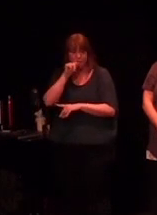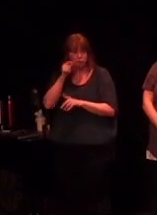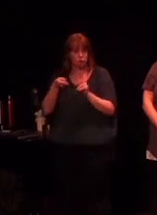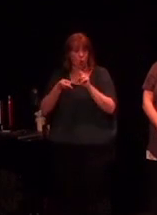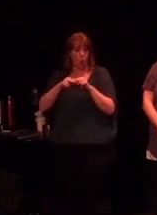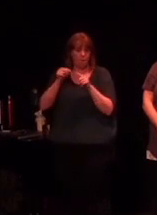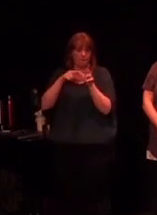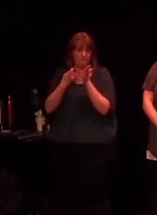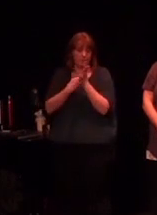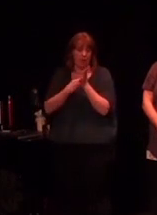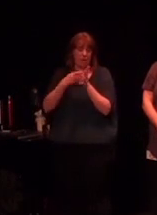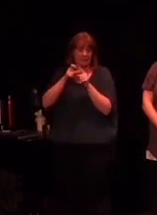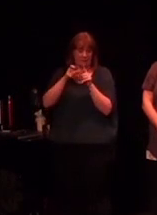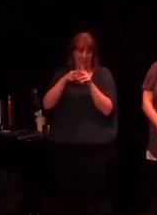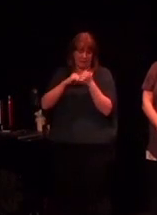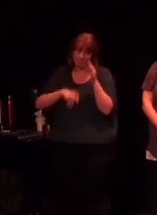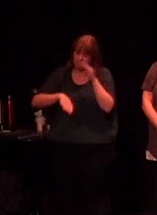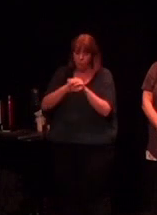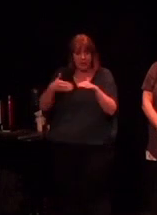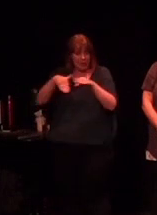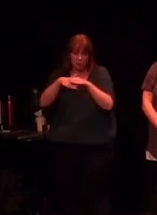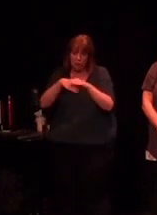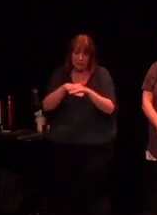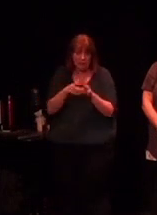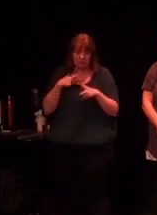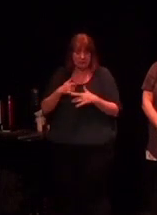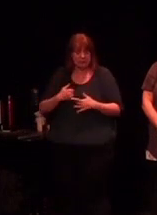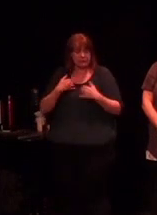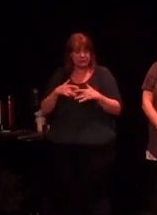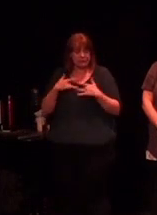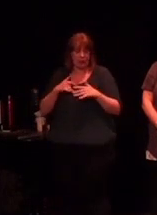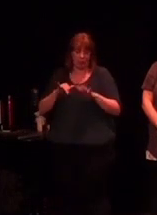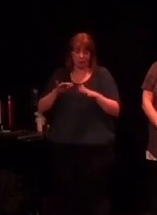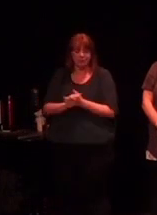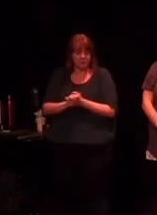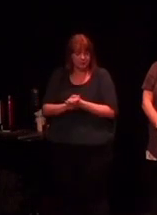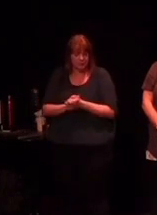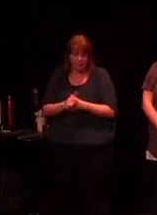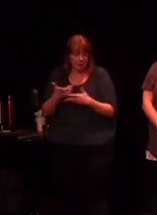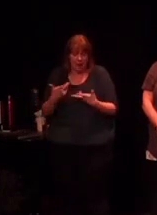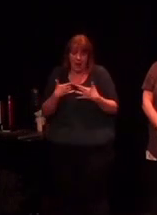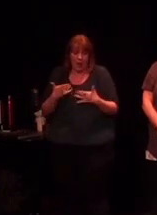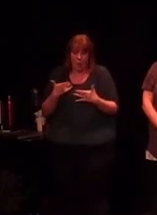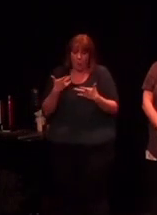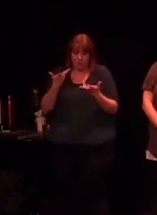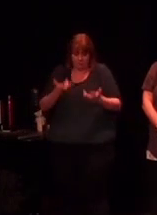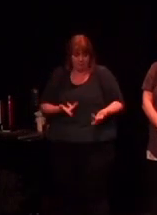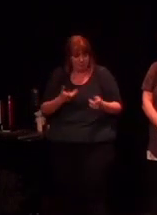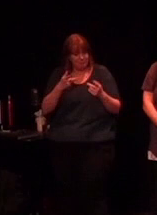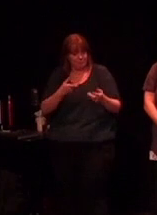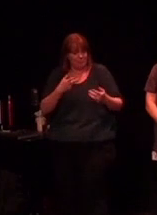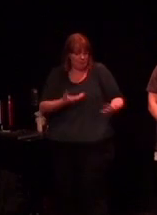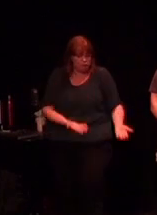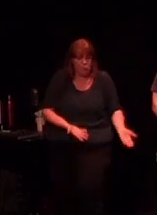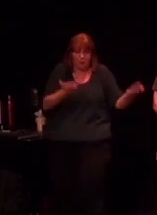got my thumb sucked by one of the actors. I'm still traumatised. I was carried across stage as